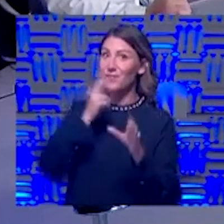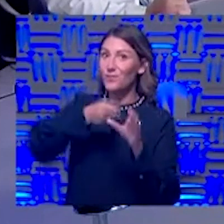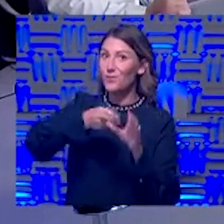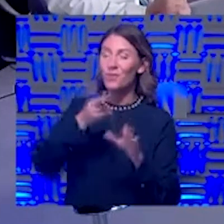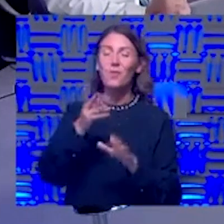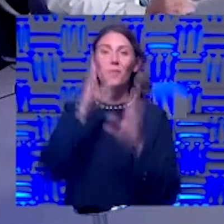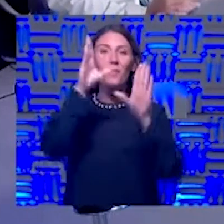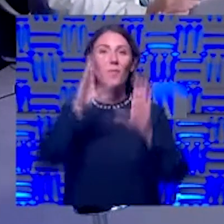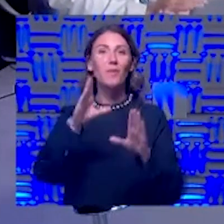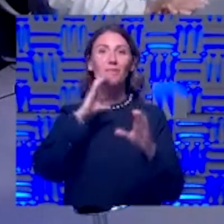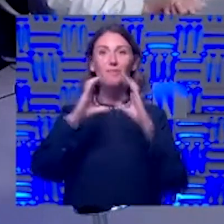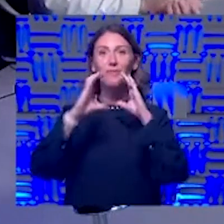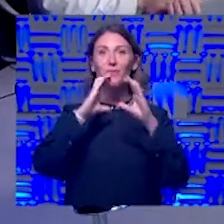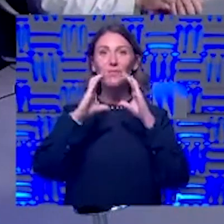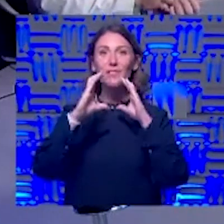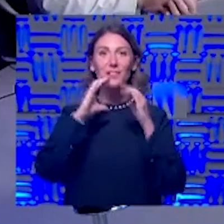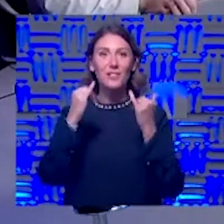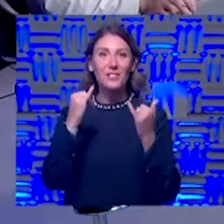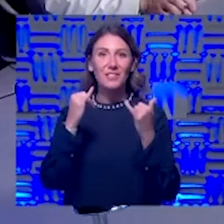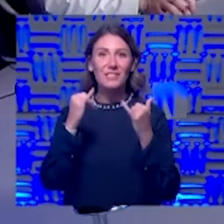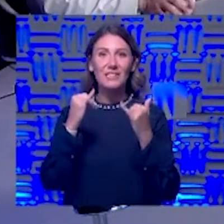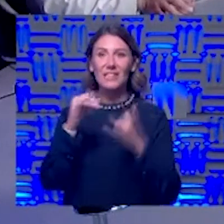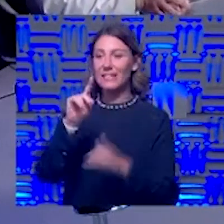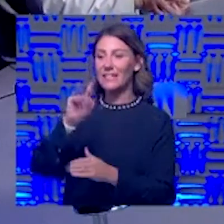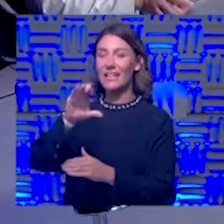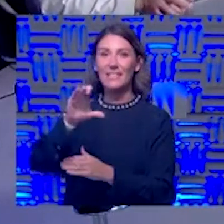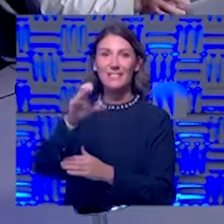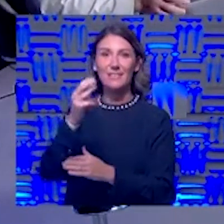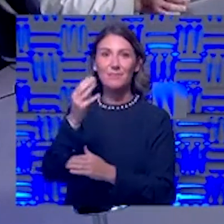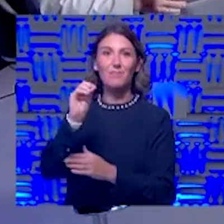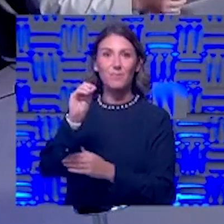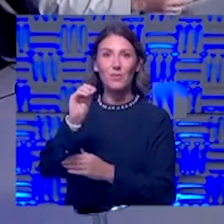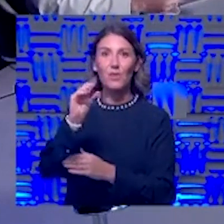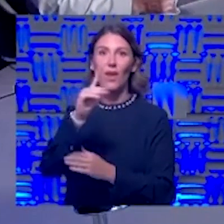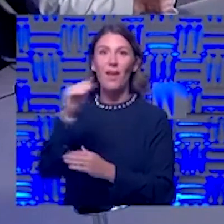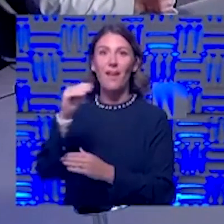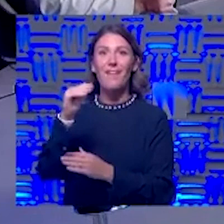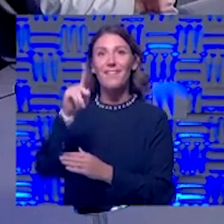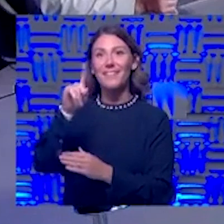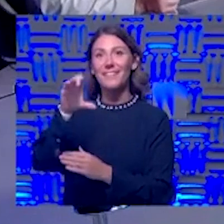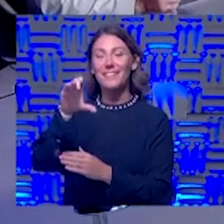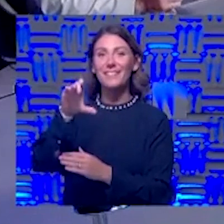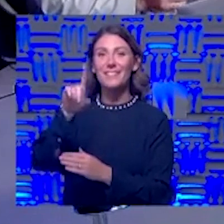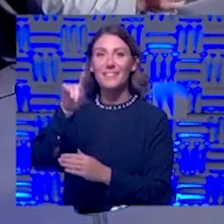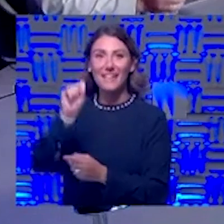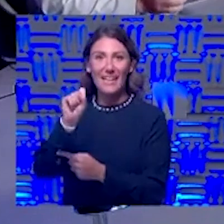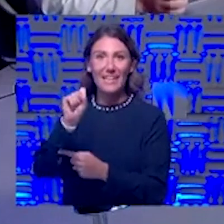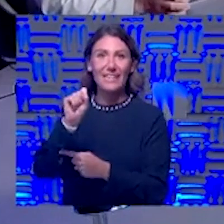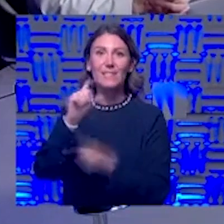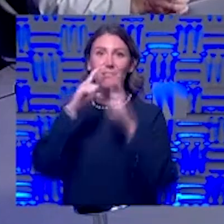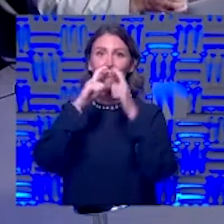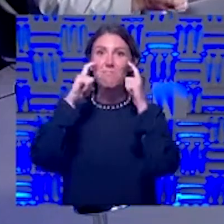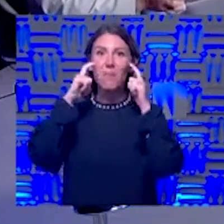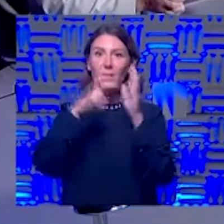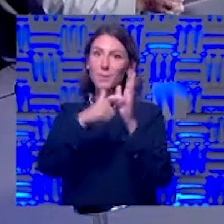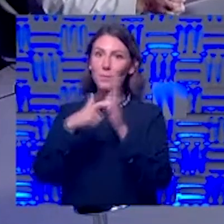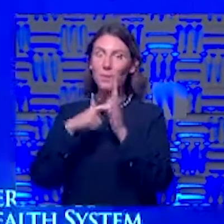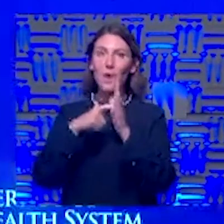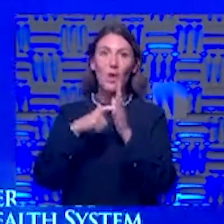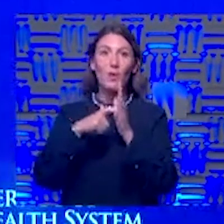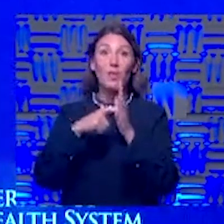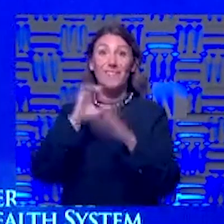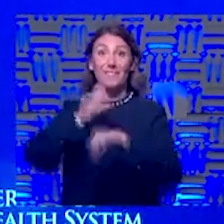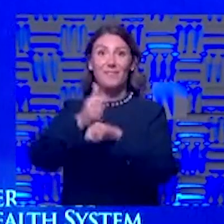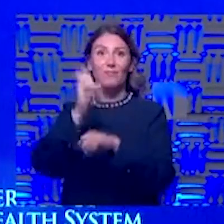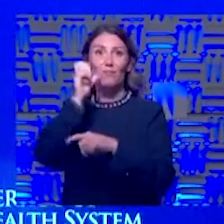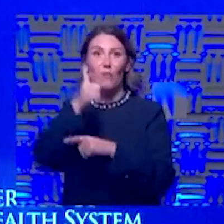great conversation today. We know that the Kansas City mask mandate goes into effect today. It also goes into effect in Wyandotte County tomorrow. And so we'll